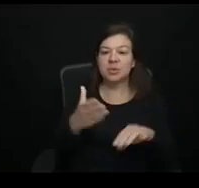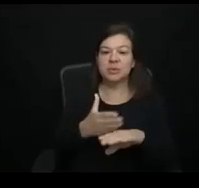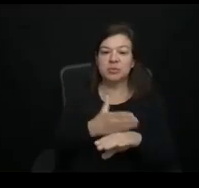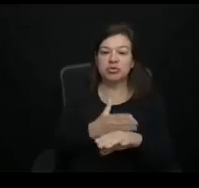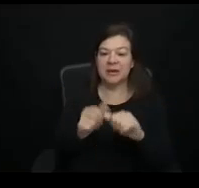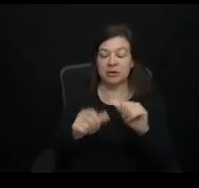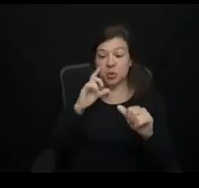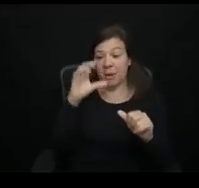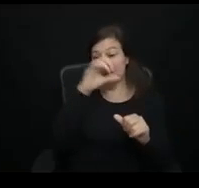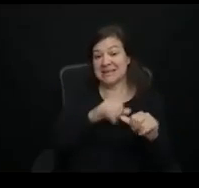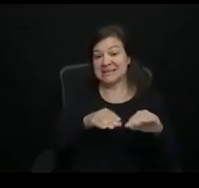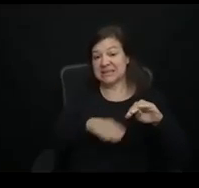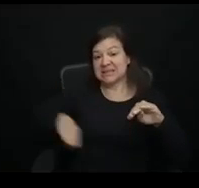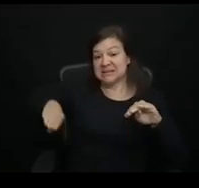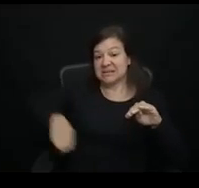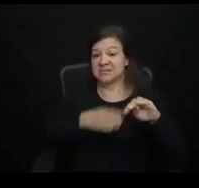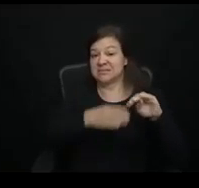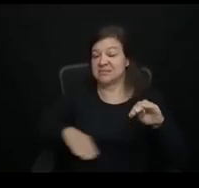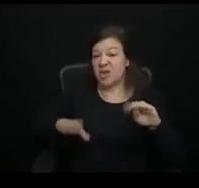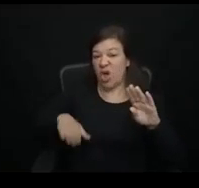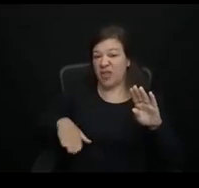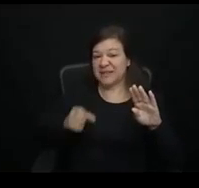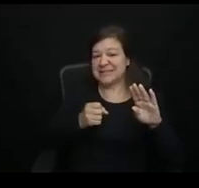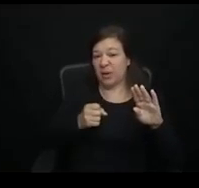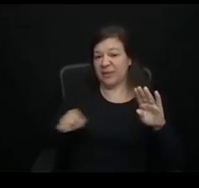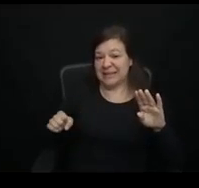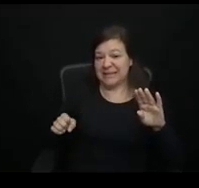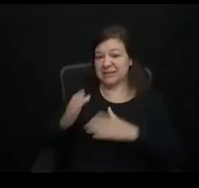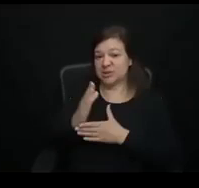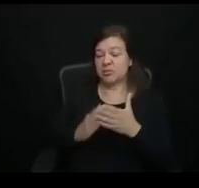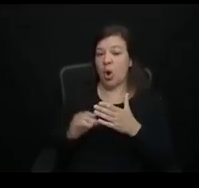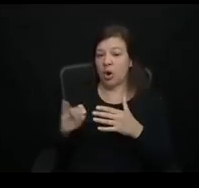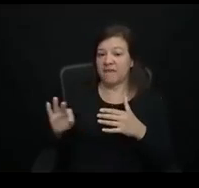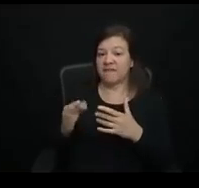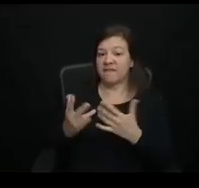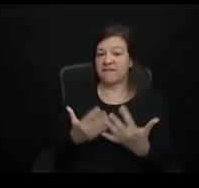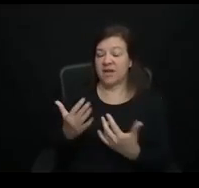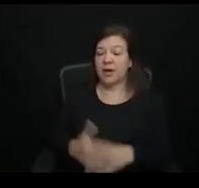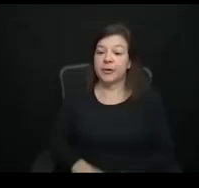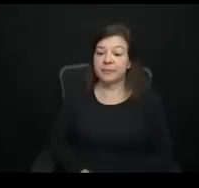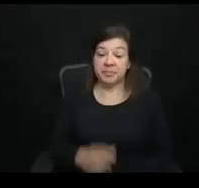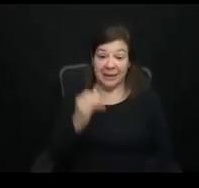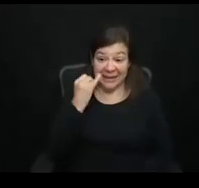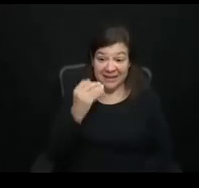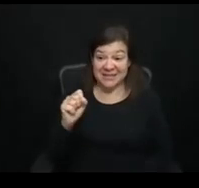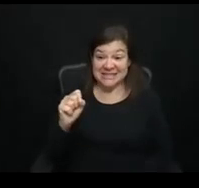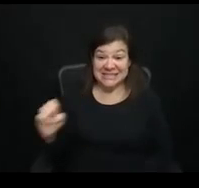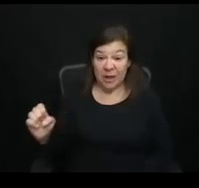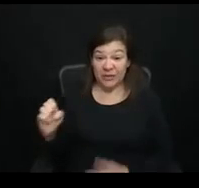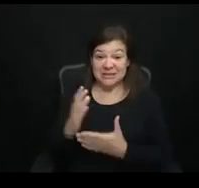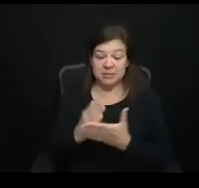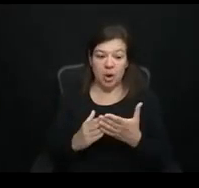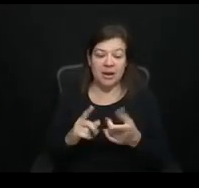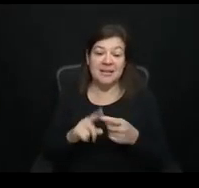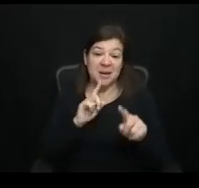that subdivision might be on the south or eastern part of the fire. And if it is, that my answer would